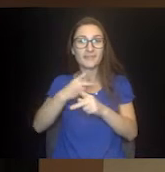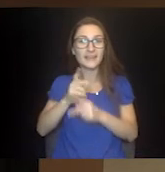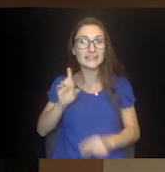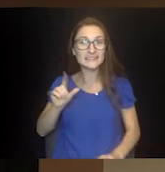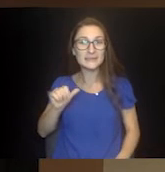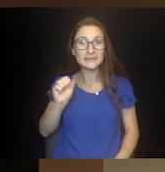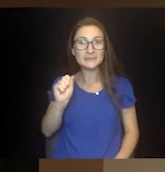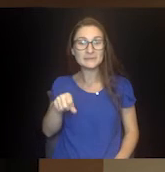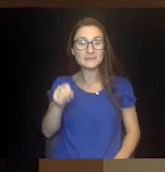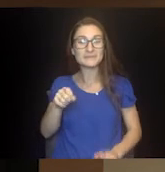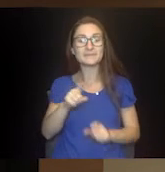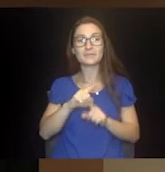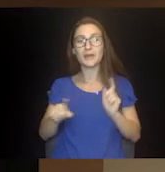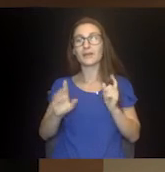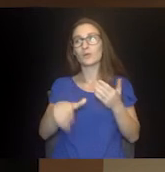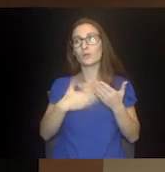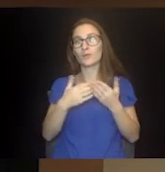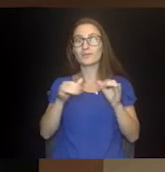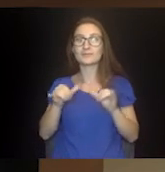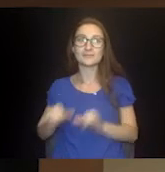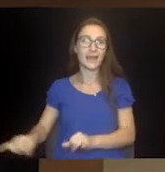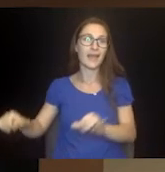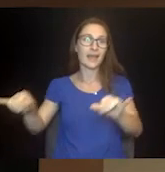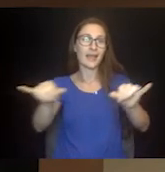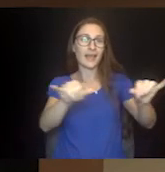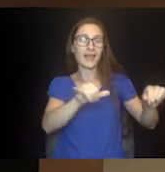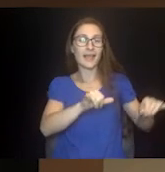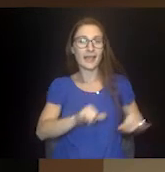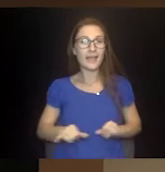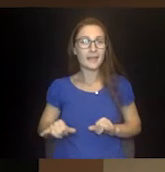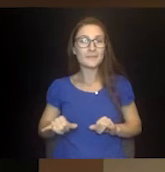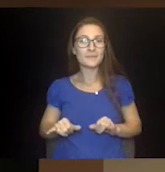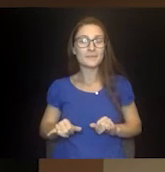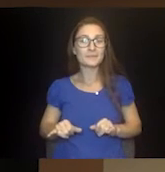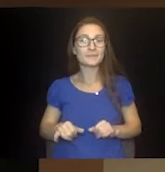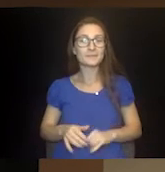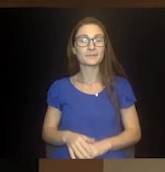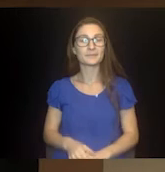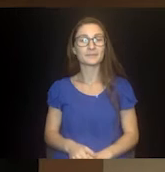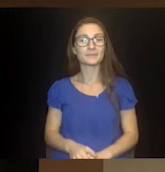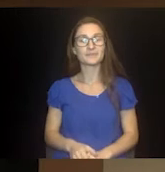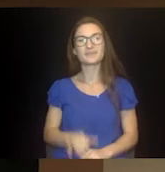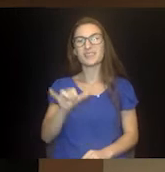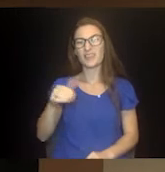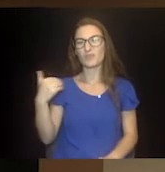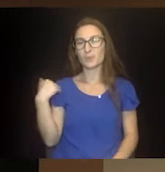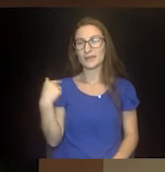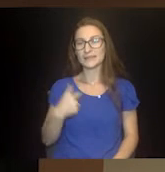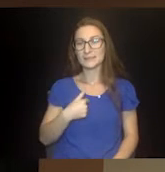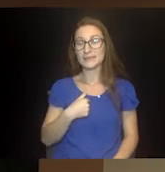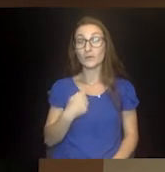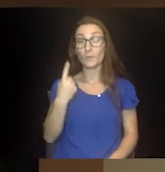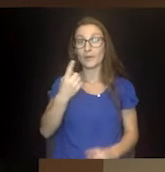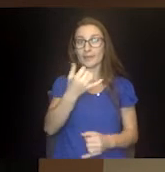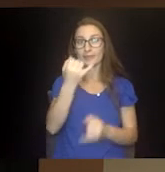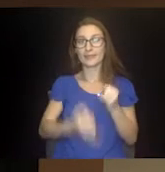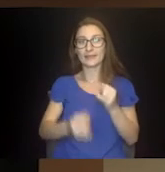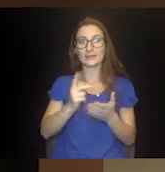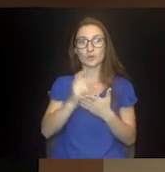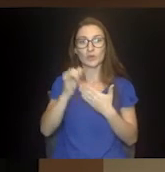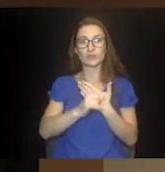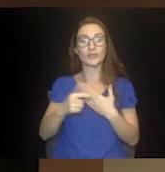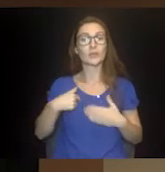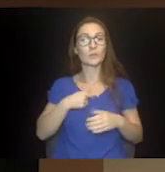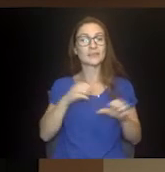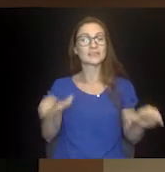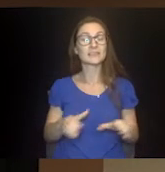have different disabilities, might have different kinds of disabilities, but like they're all the same as far as thing. And that actually reminds me, a few years ago, one